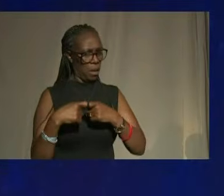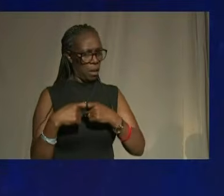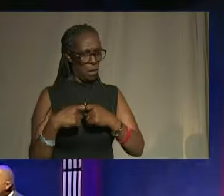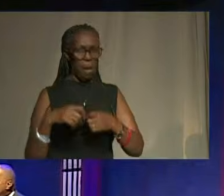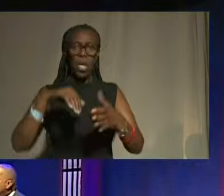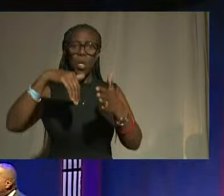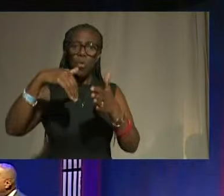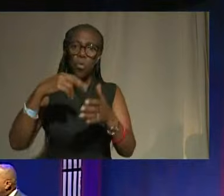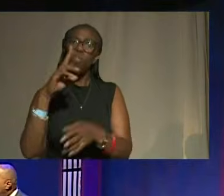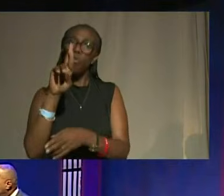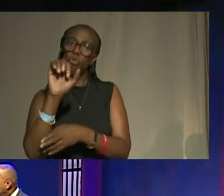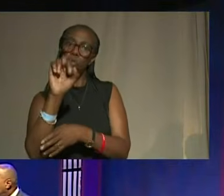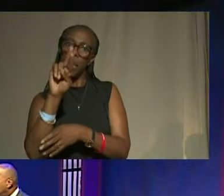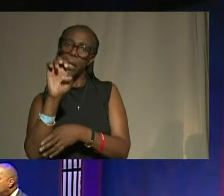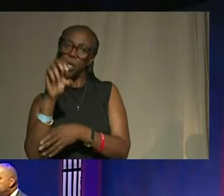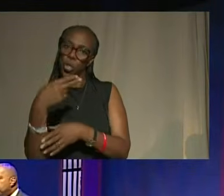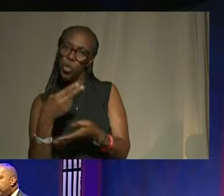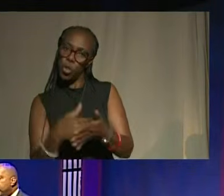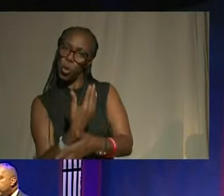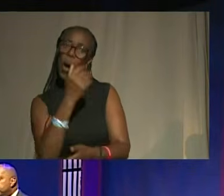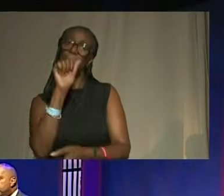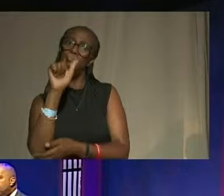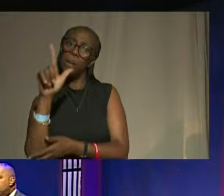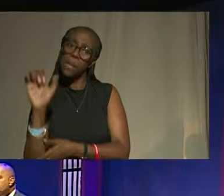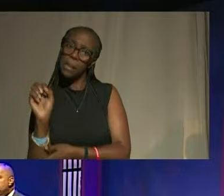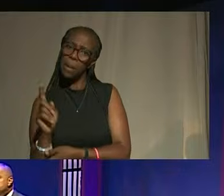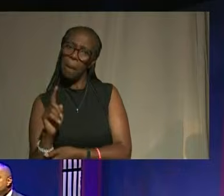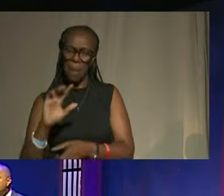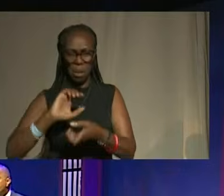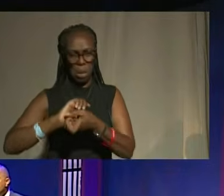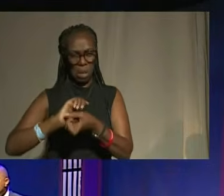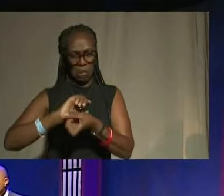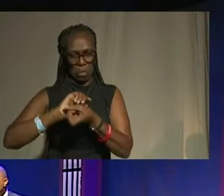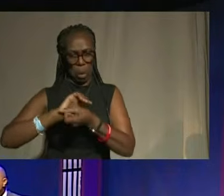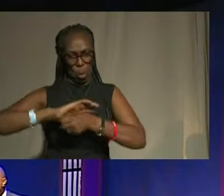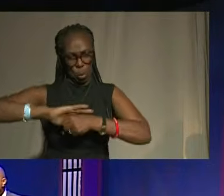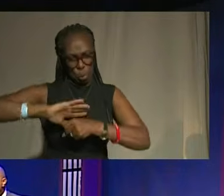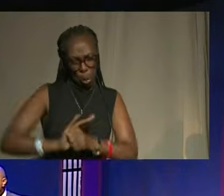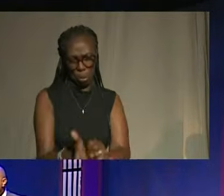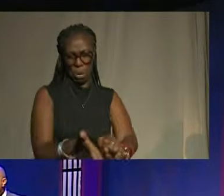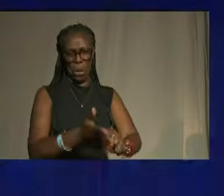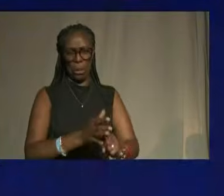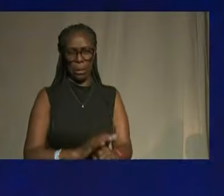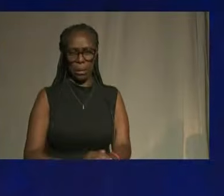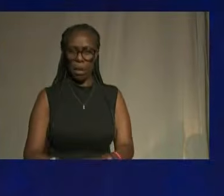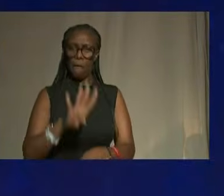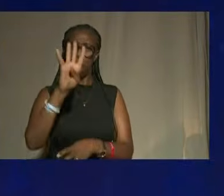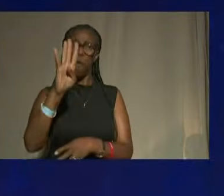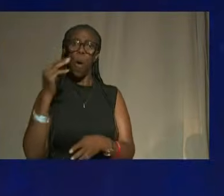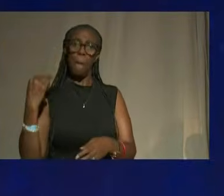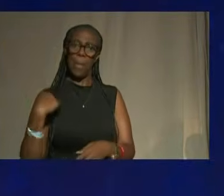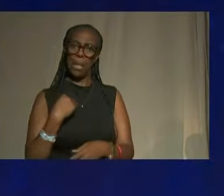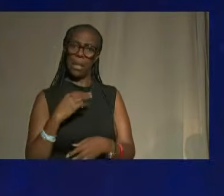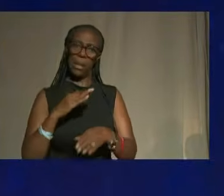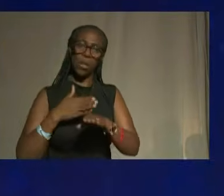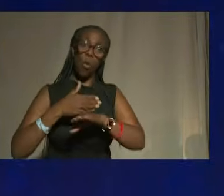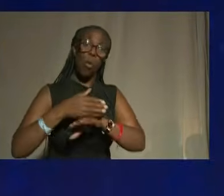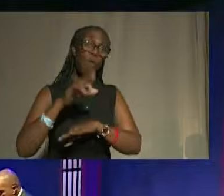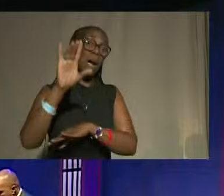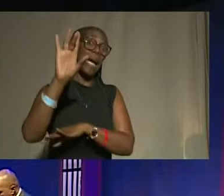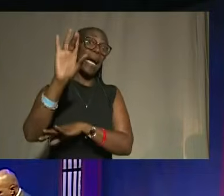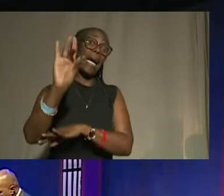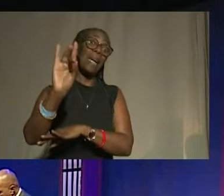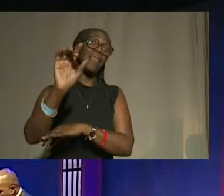Why? Because of the corruption at the Ministry of Education, where you see 4 ministers over 8 years. Time. Thank